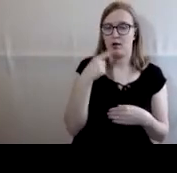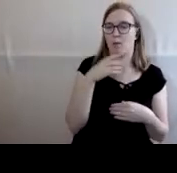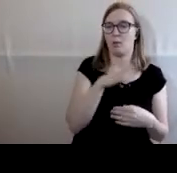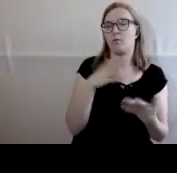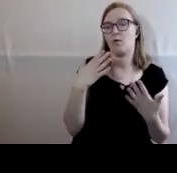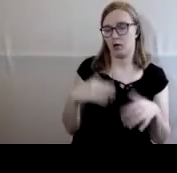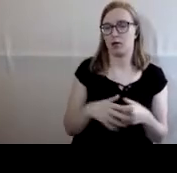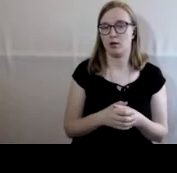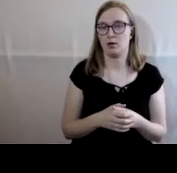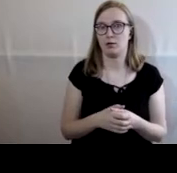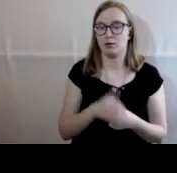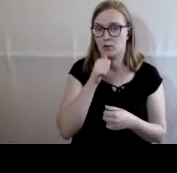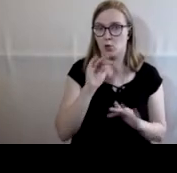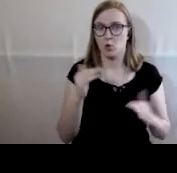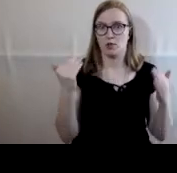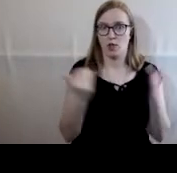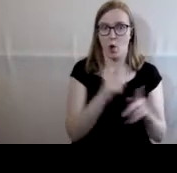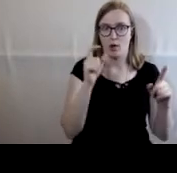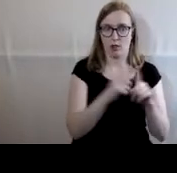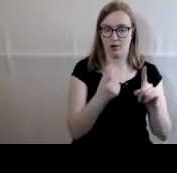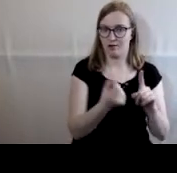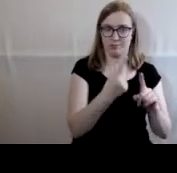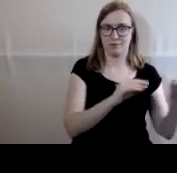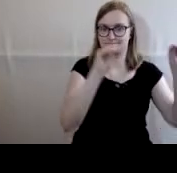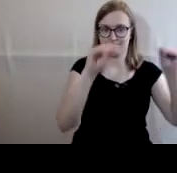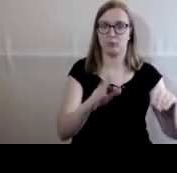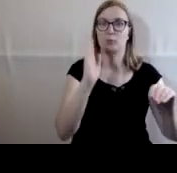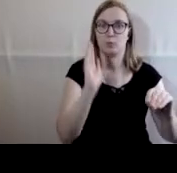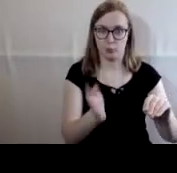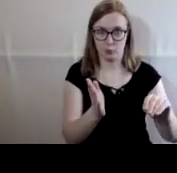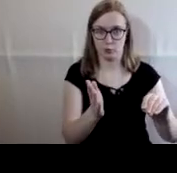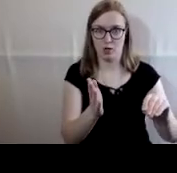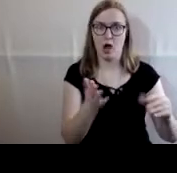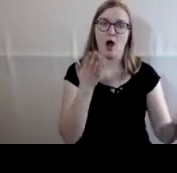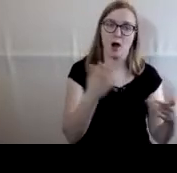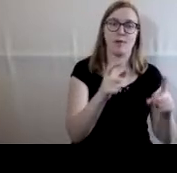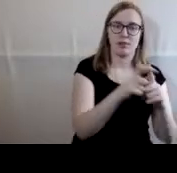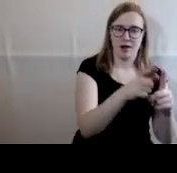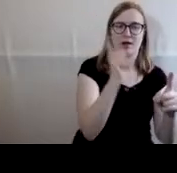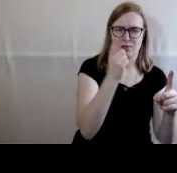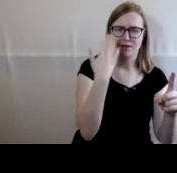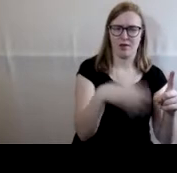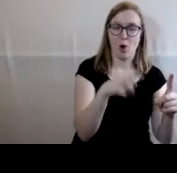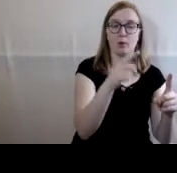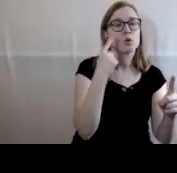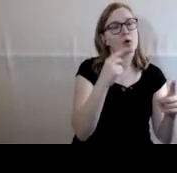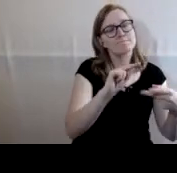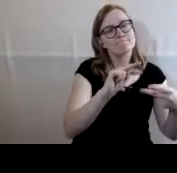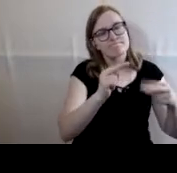you're introducing new courses or changing courses and making them,